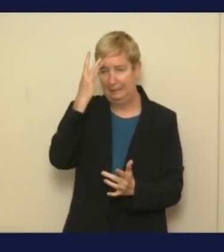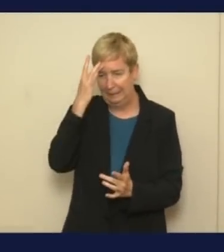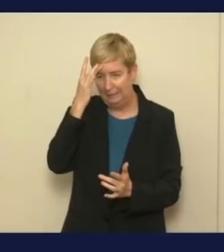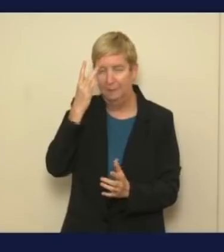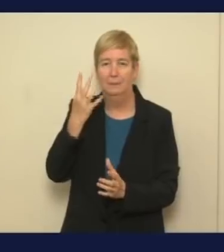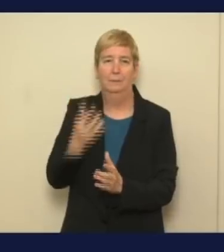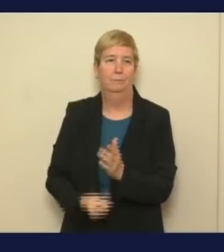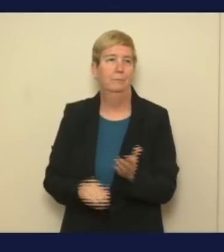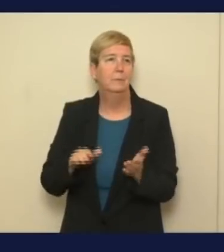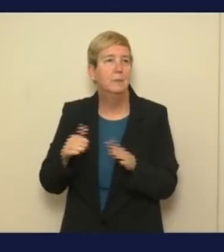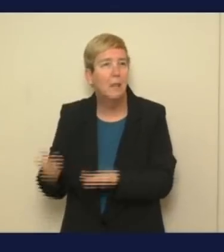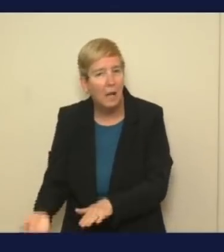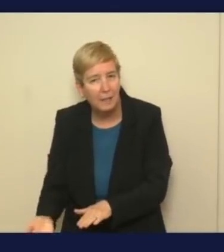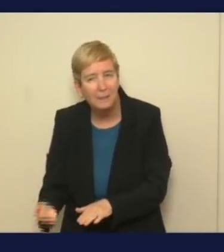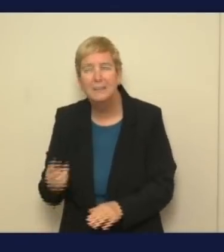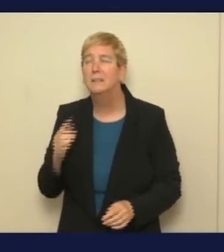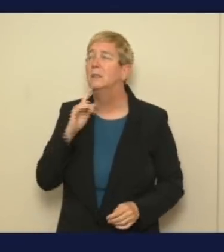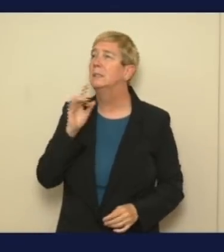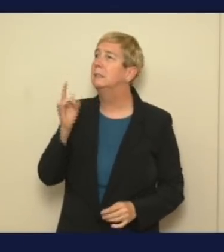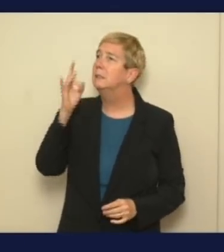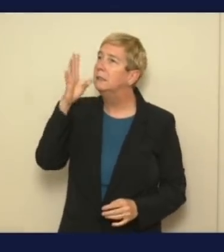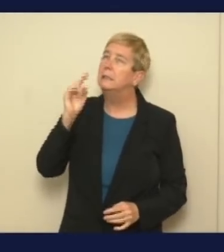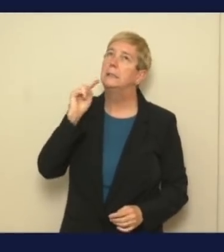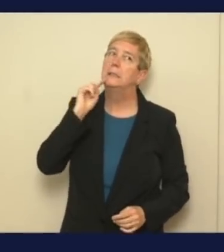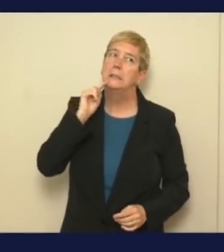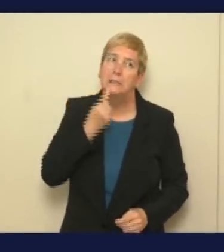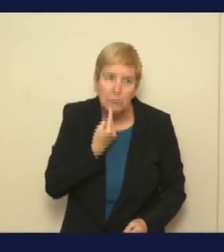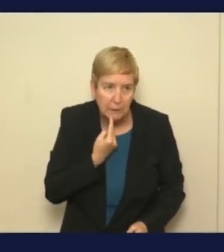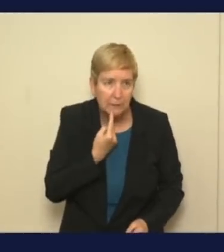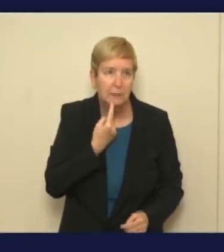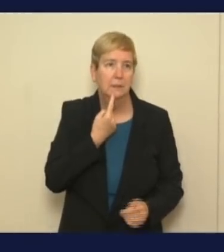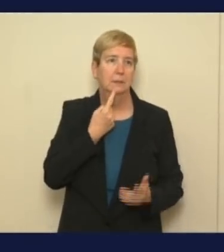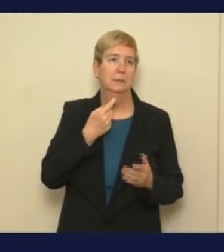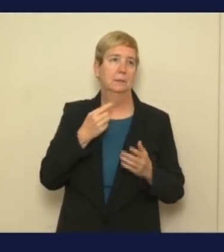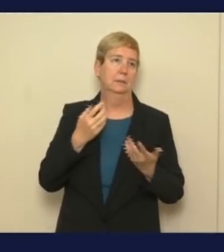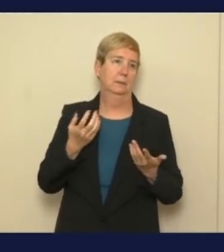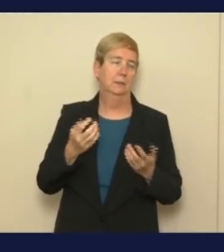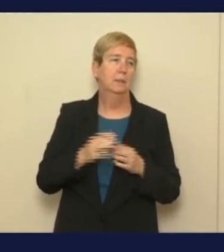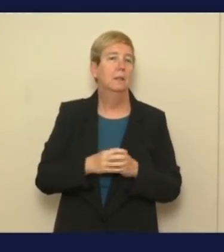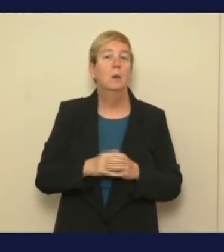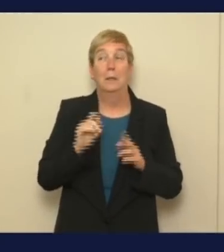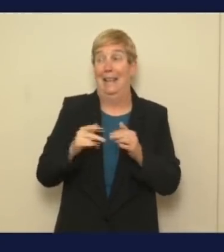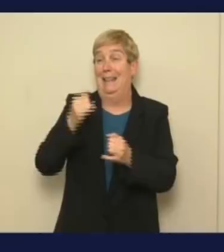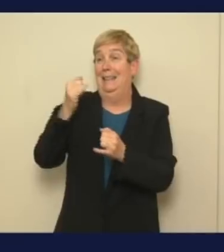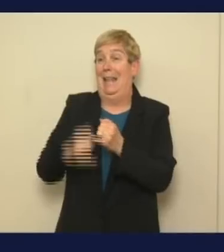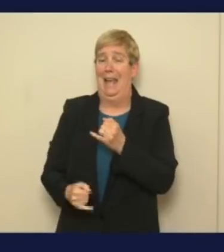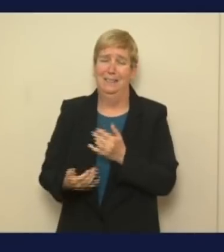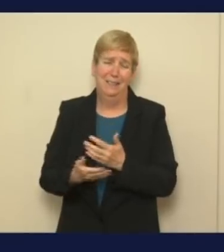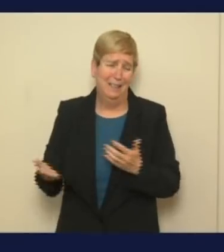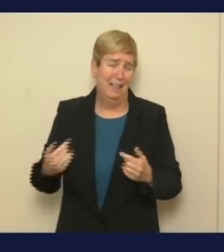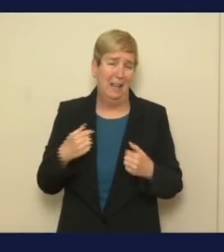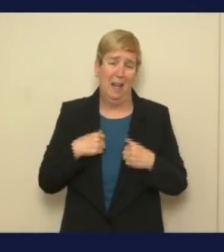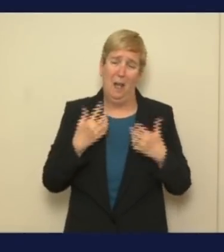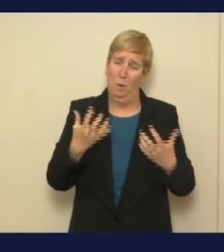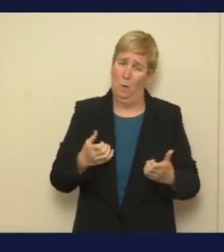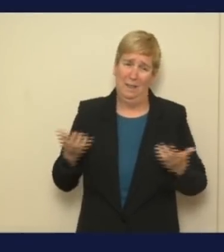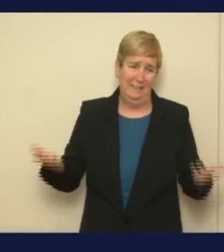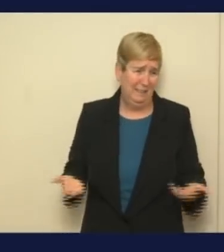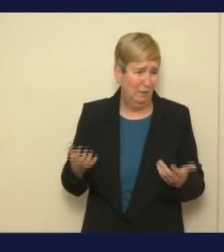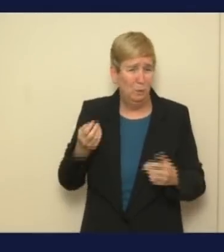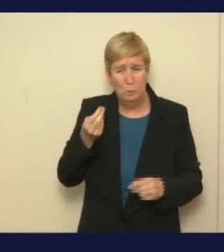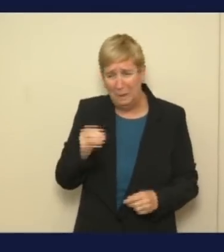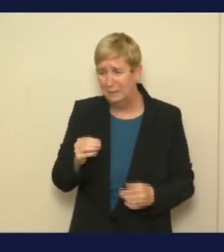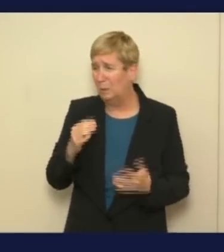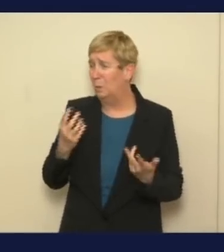Dire. We can do better than this. The last thing I want here, the last thing that anyone wants, is